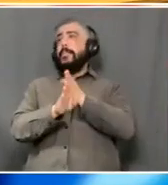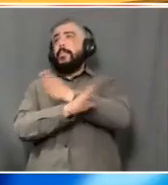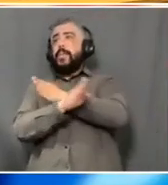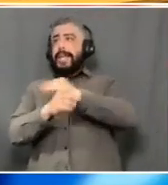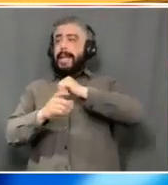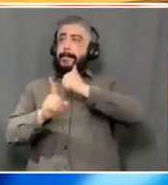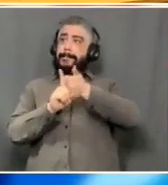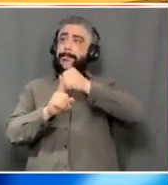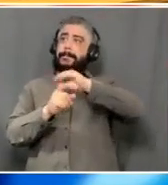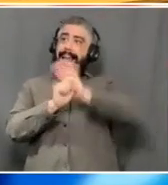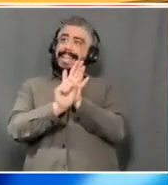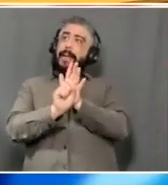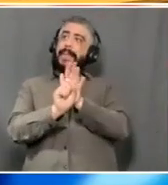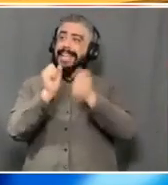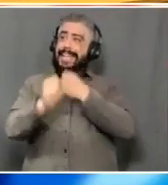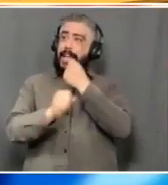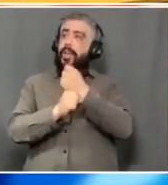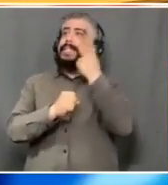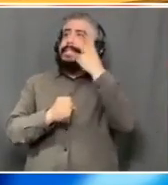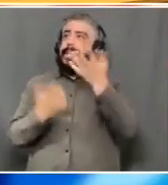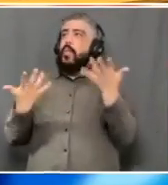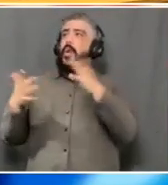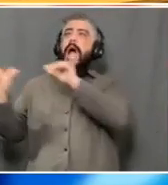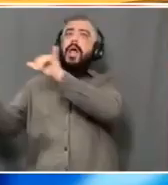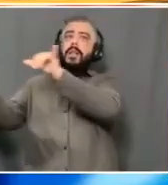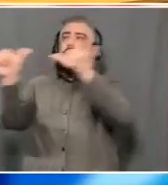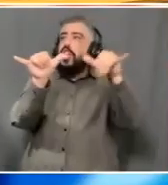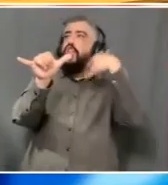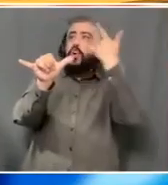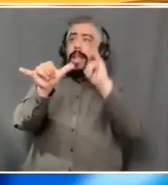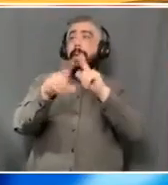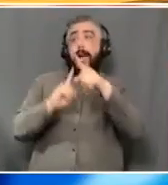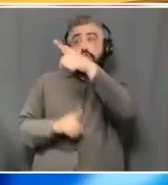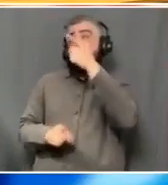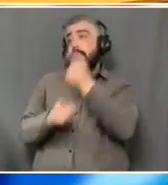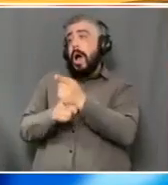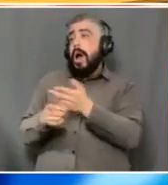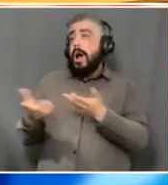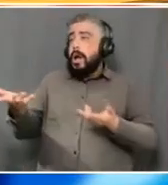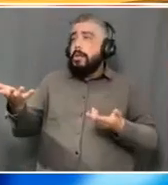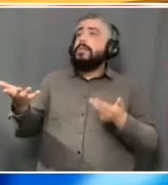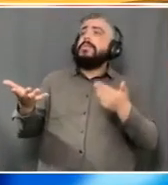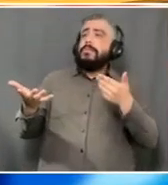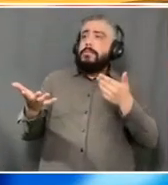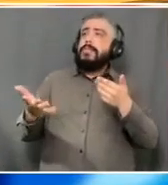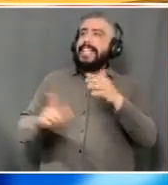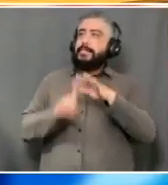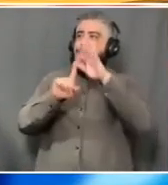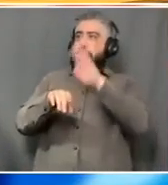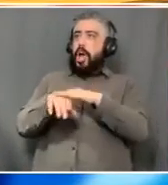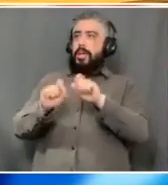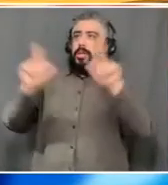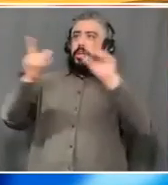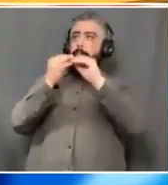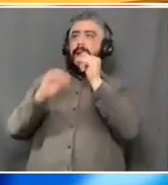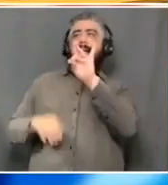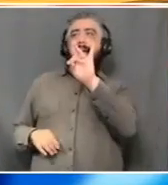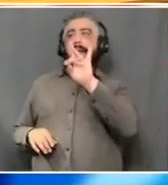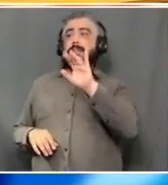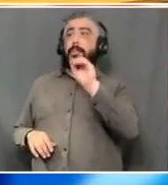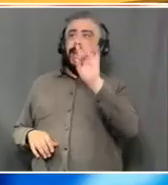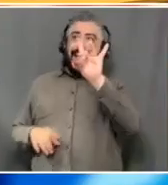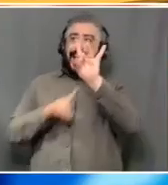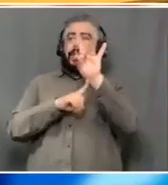what the trends look like before the pandemic. But then you're absolutely right, though, especially on this slide 8, like you're absolutely right. 21, 22 is a